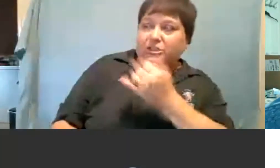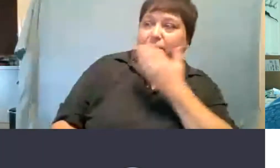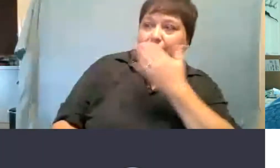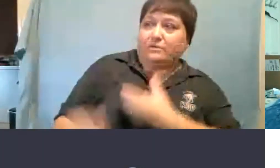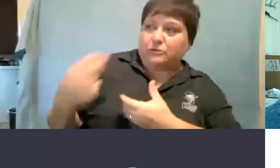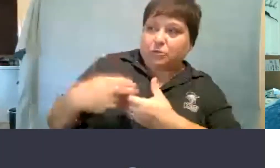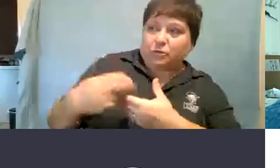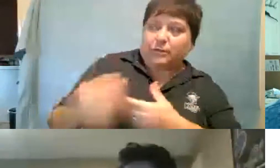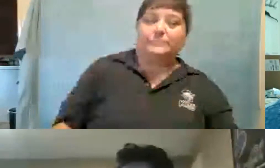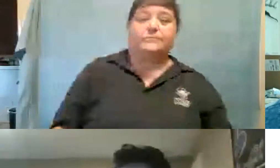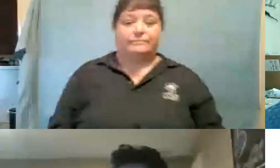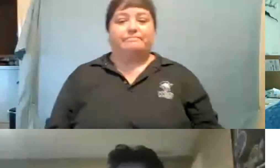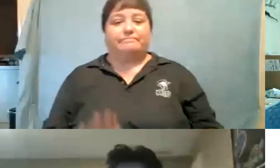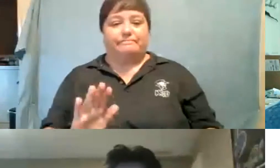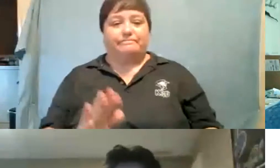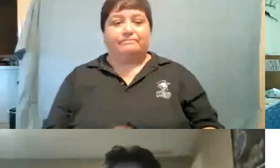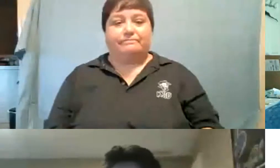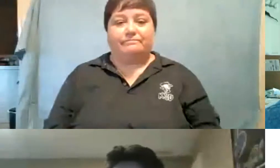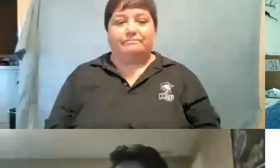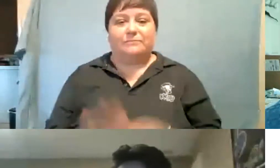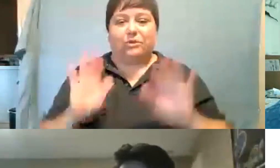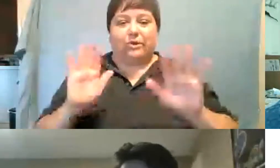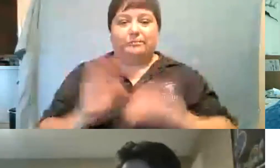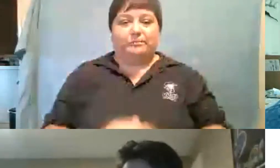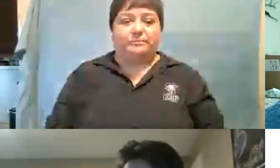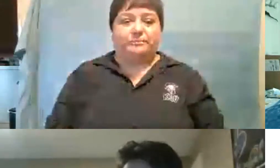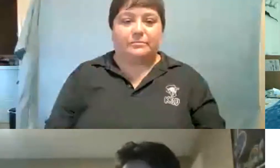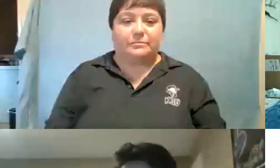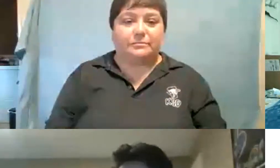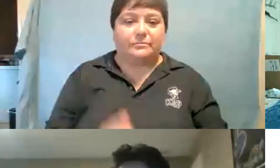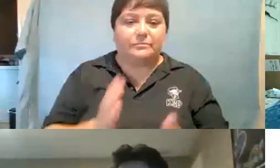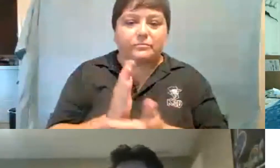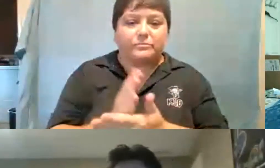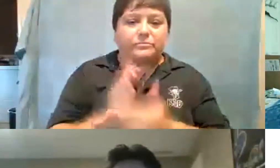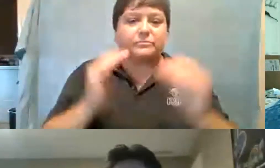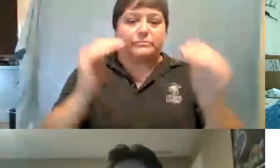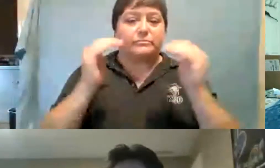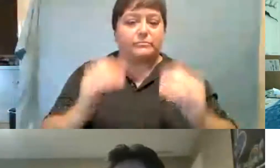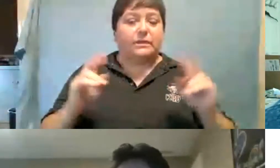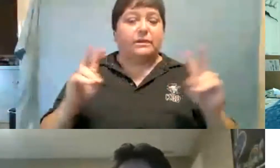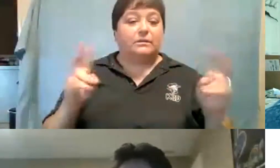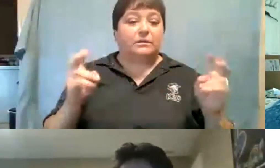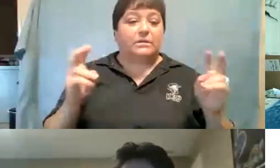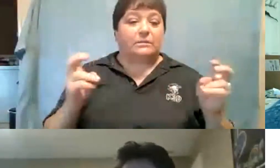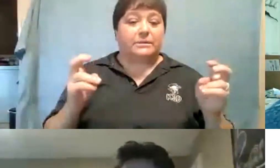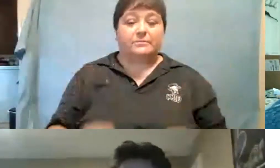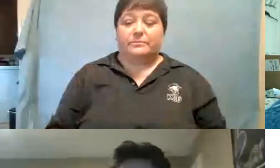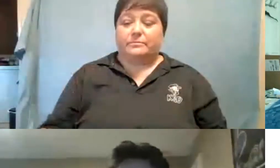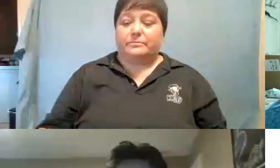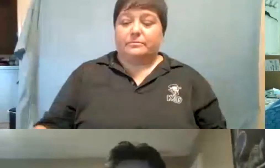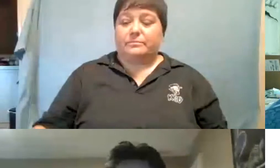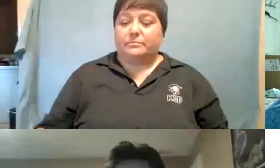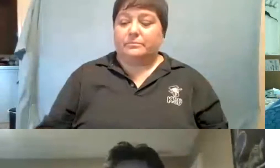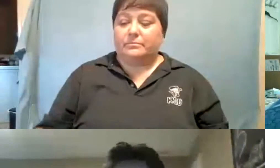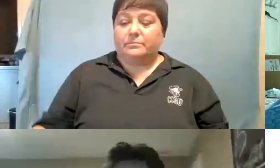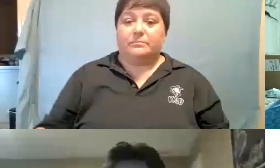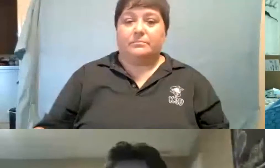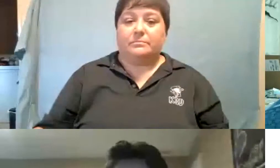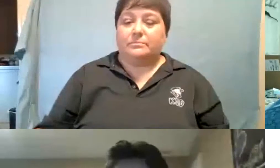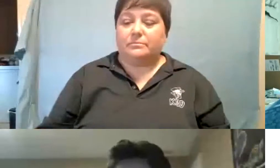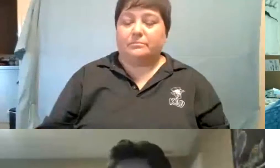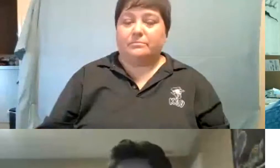us this morning. No problem. Great. All right. So our next topic this morning is, and